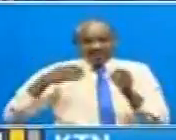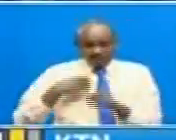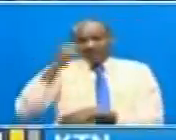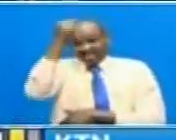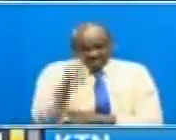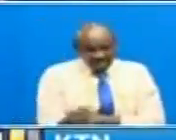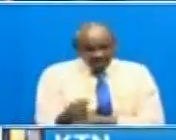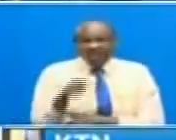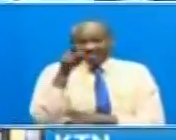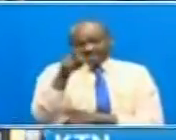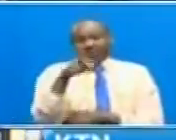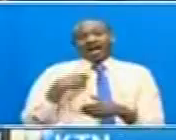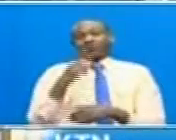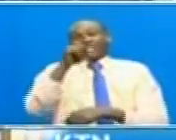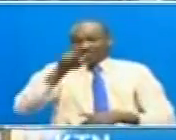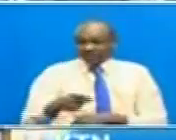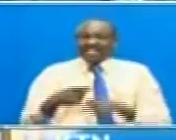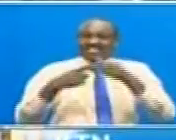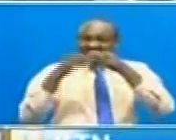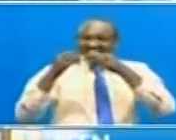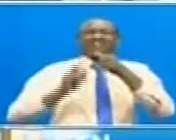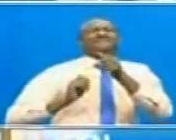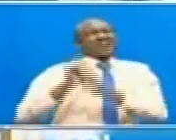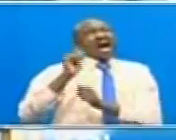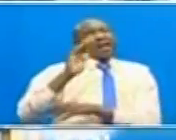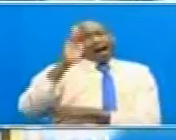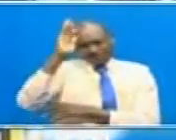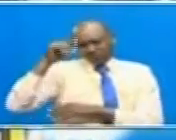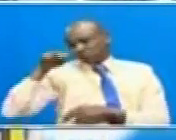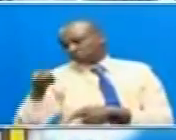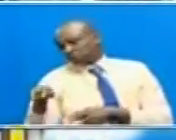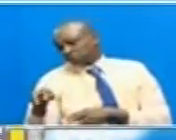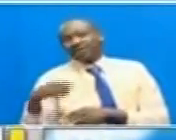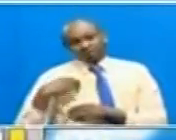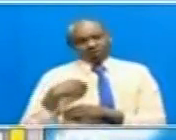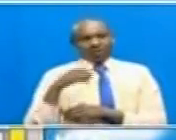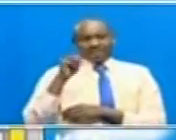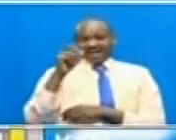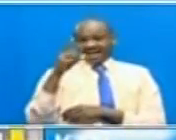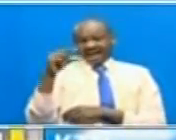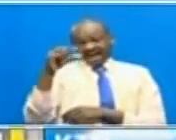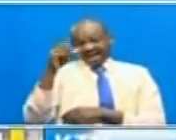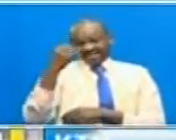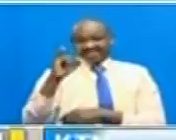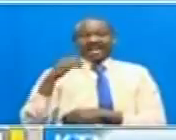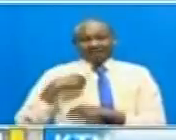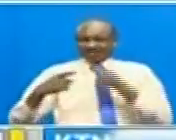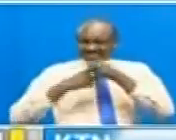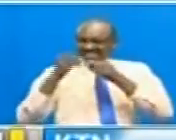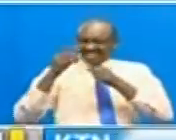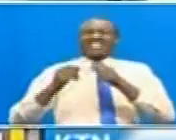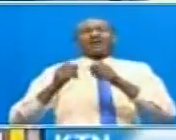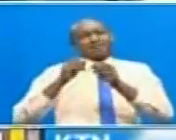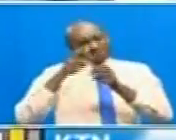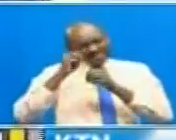town that stands at 1,600 meters above sea level to the shores of Lake Magadi that sits at 600 meters above